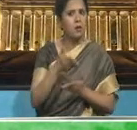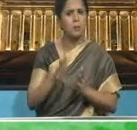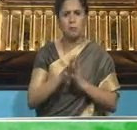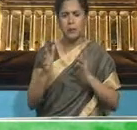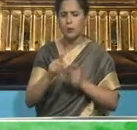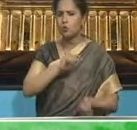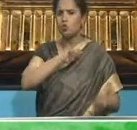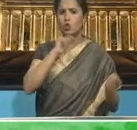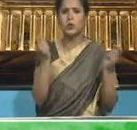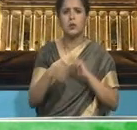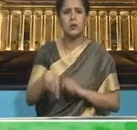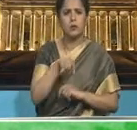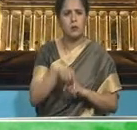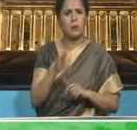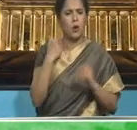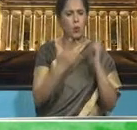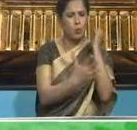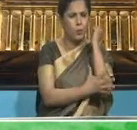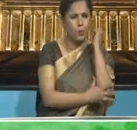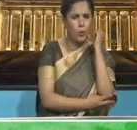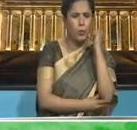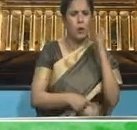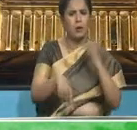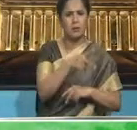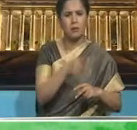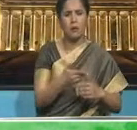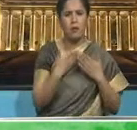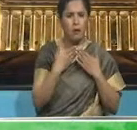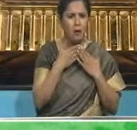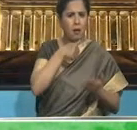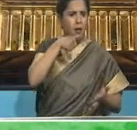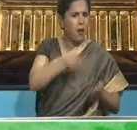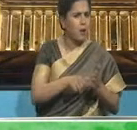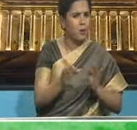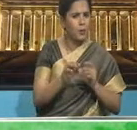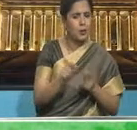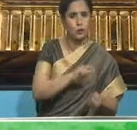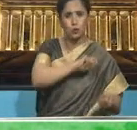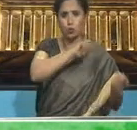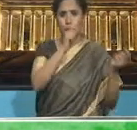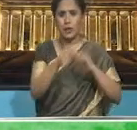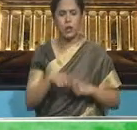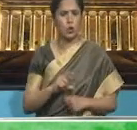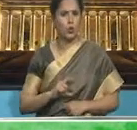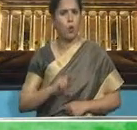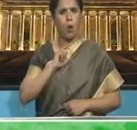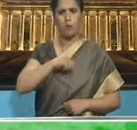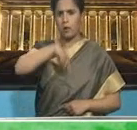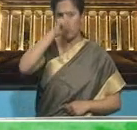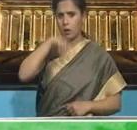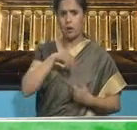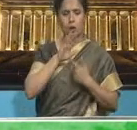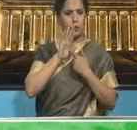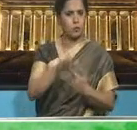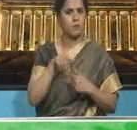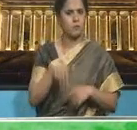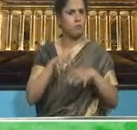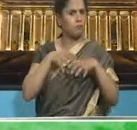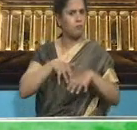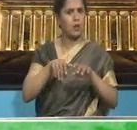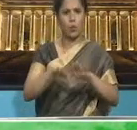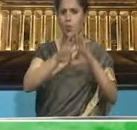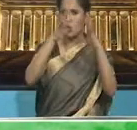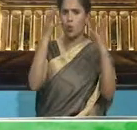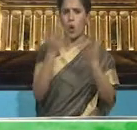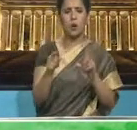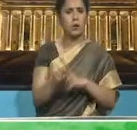transformed from a largely poor and illiterate nation into a confident nation marching on the world